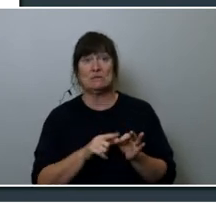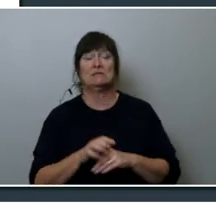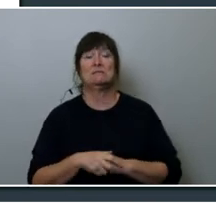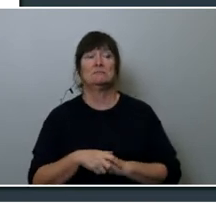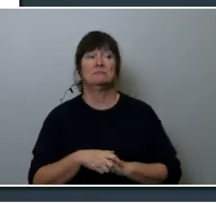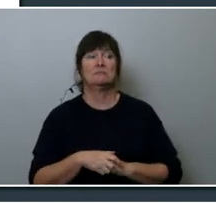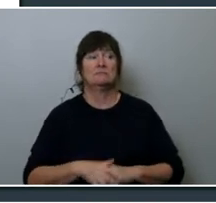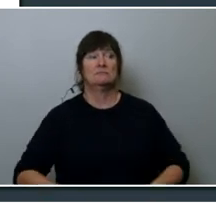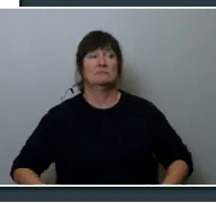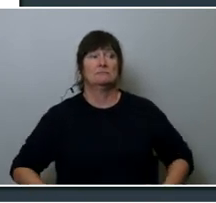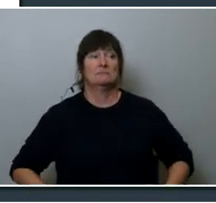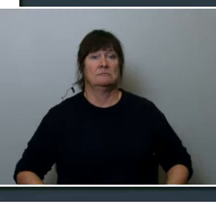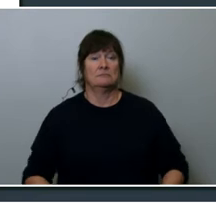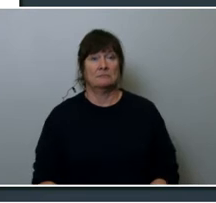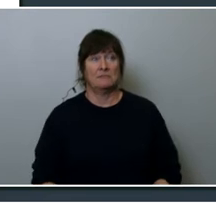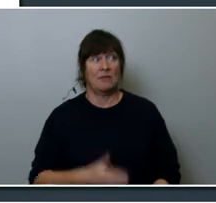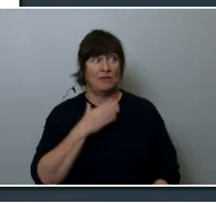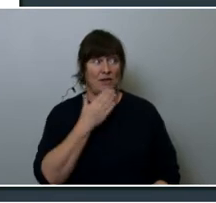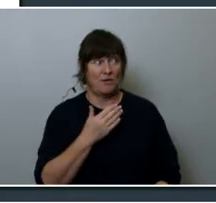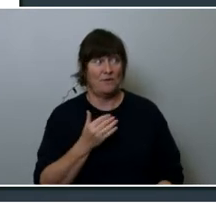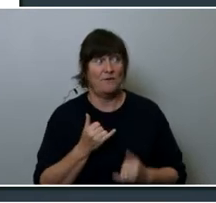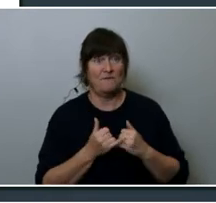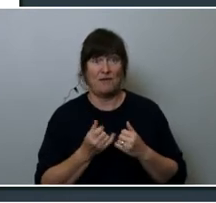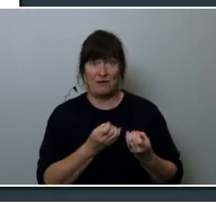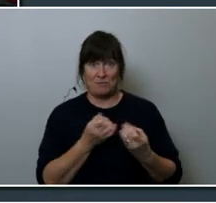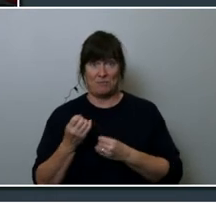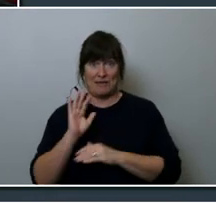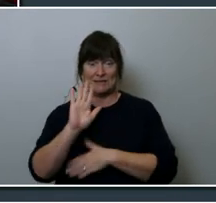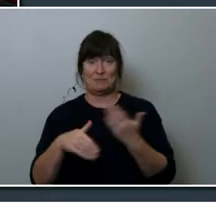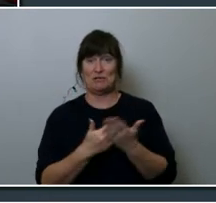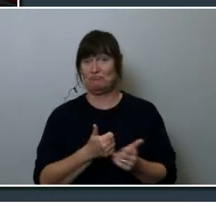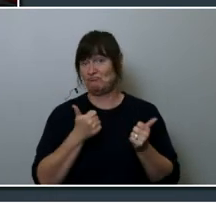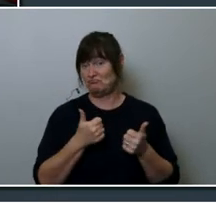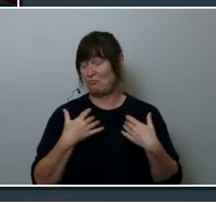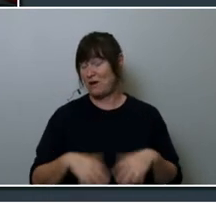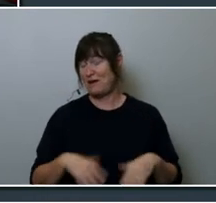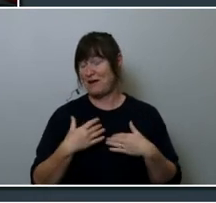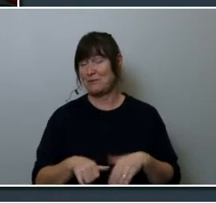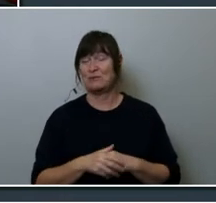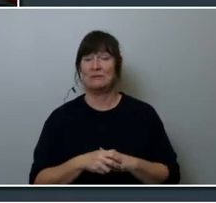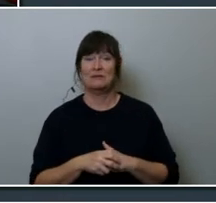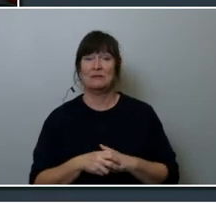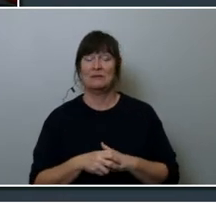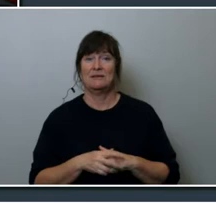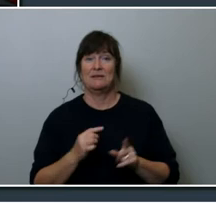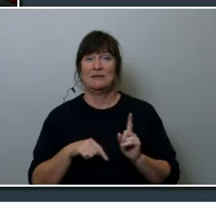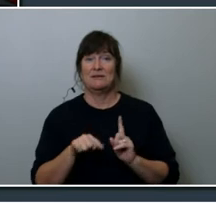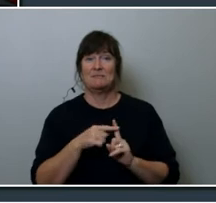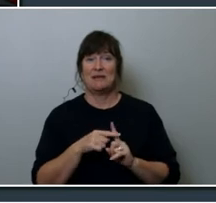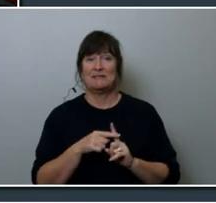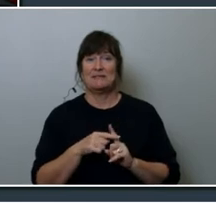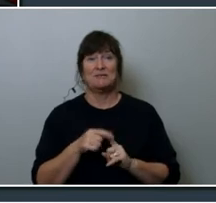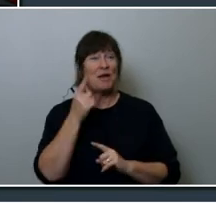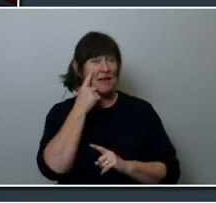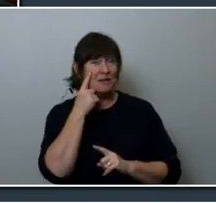questions. Great, thank you. That is a really well-prepared submission. Very impressed, and the fact that you actually took the time to look